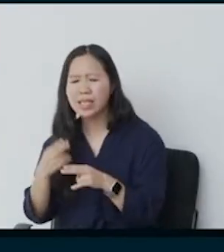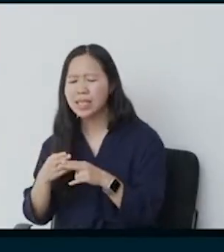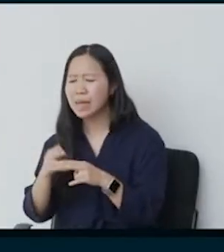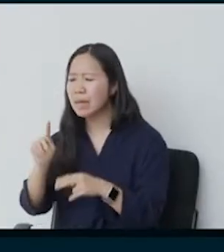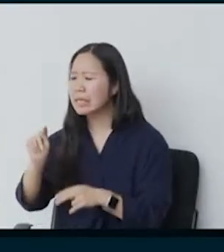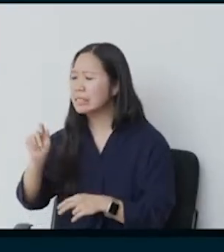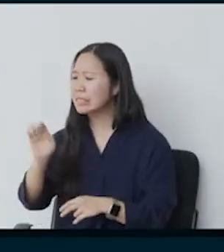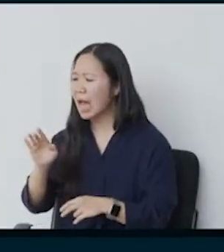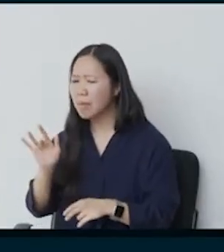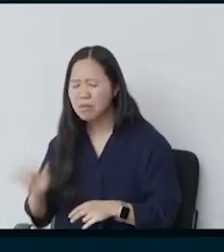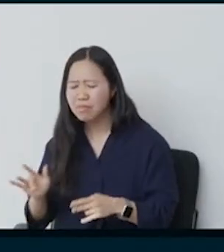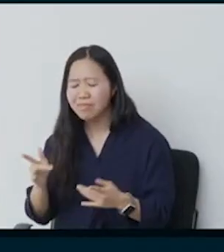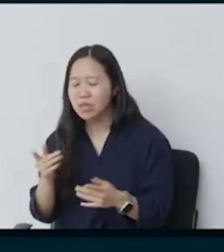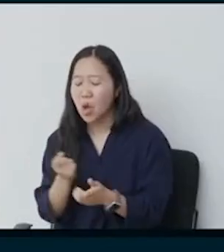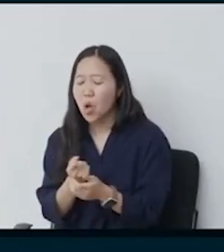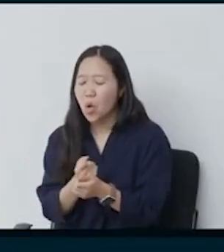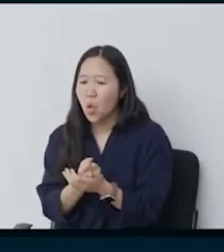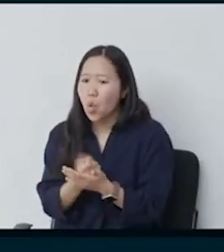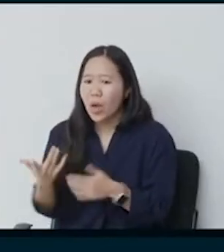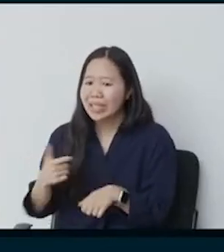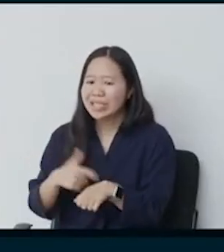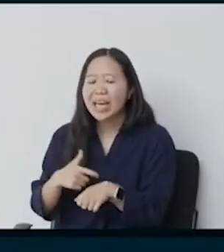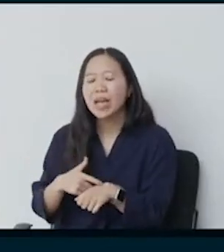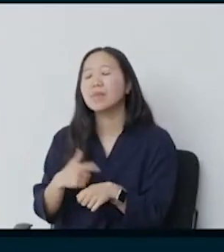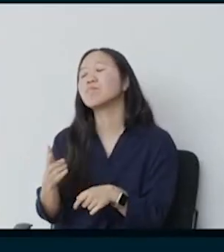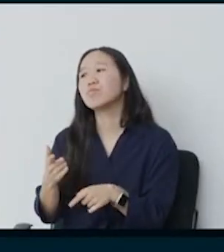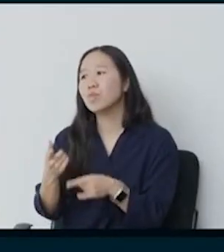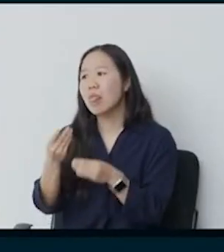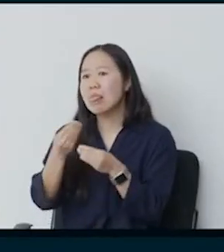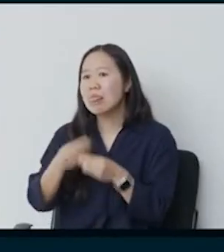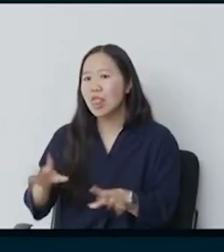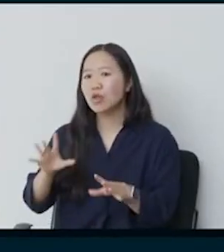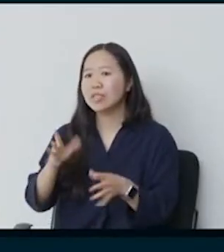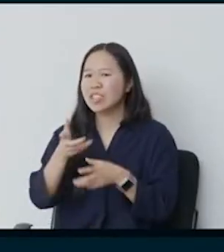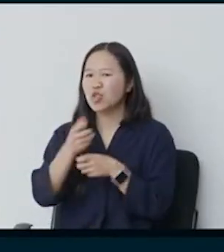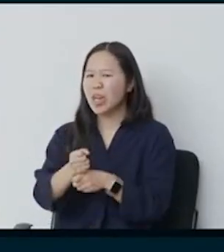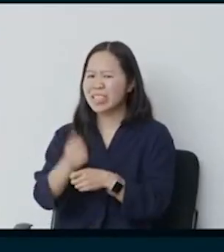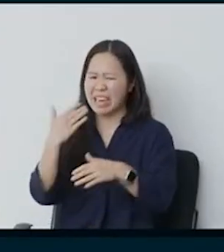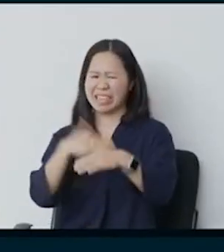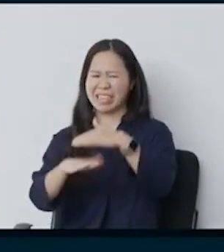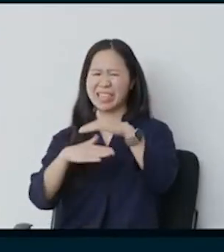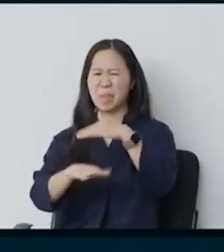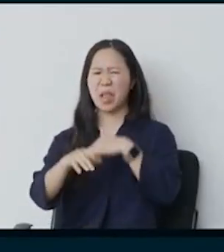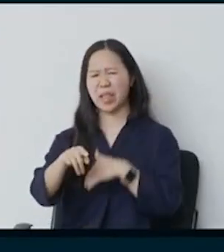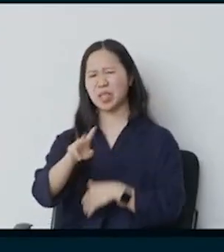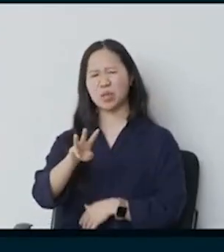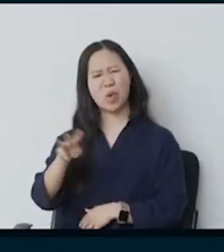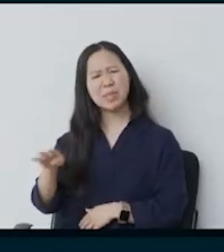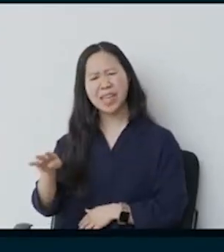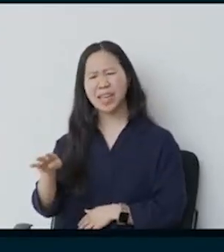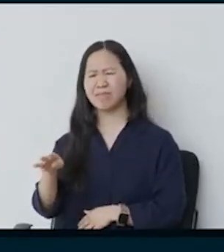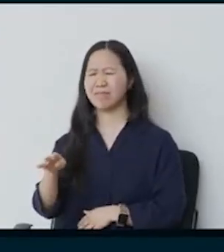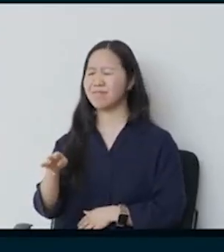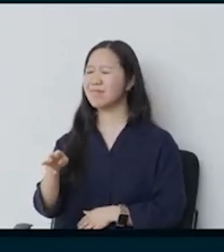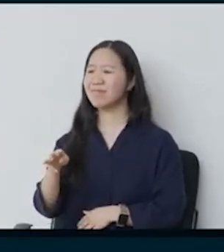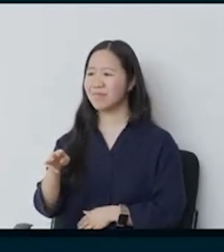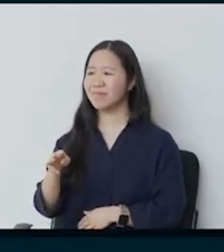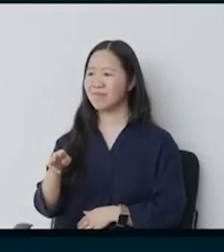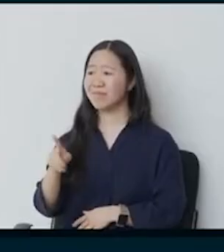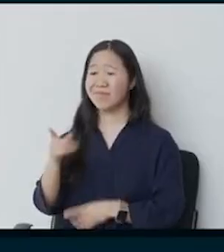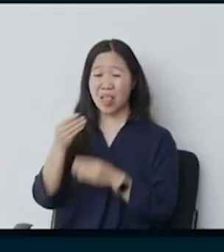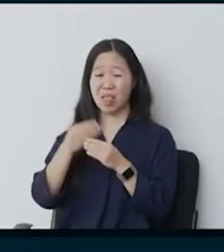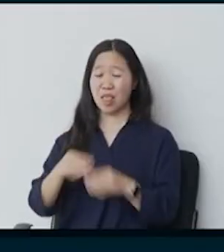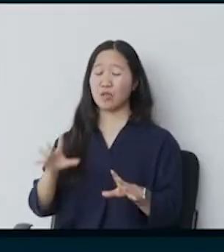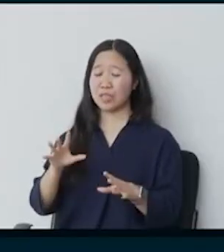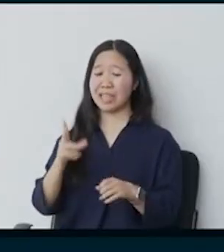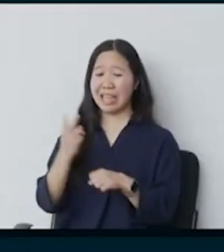and now you've wasted time and you start to lose trust in the accessibility of this website, right? You're actually losing your users'